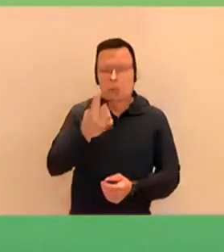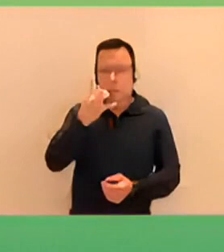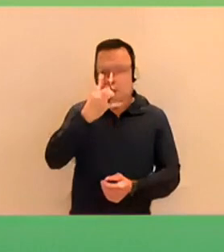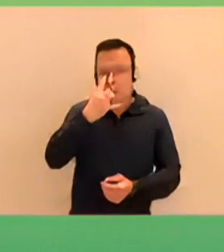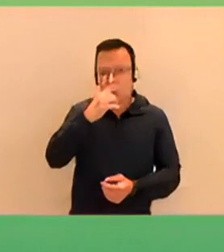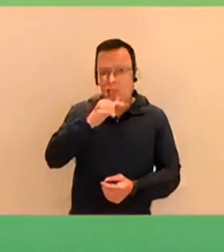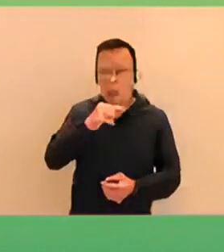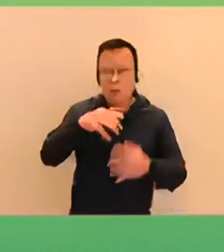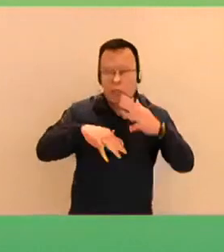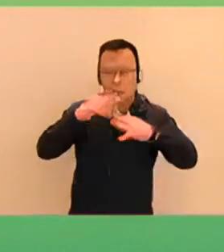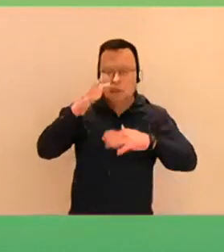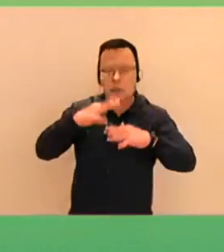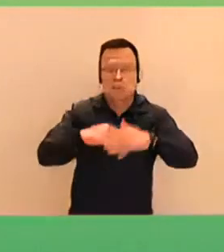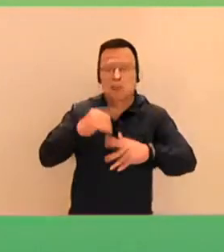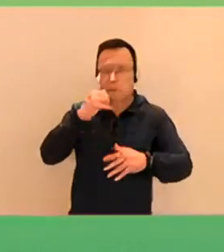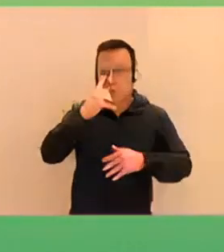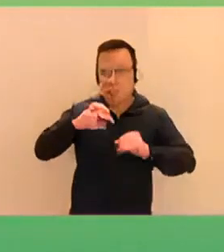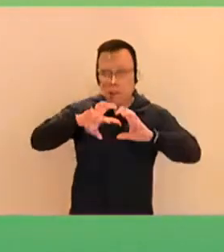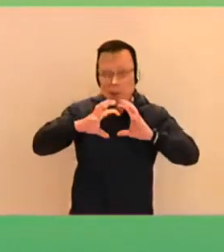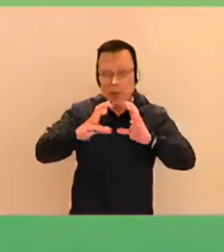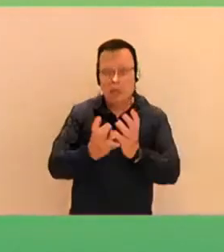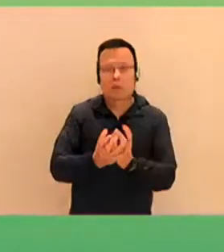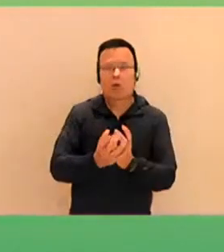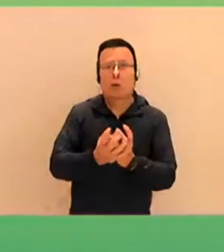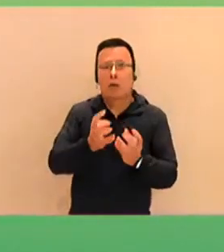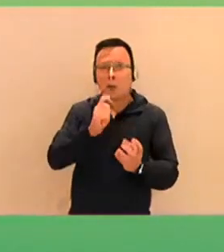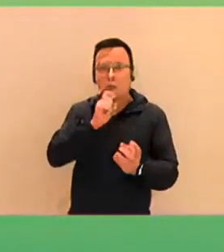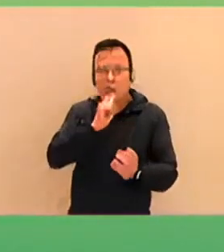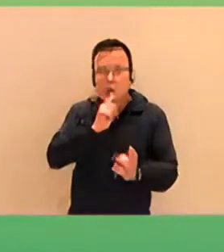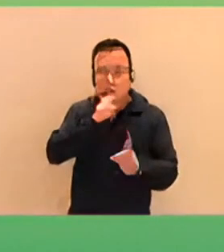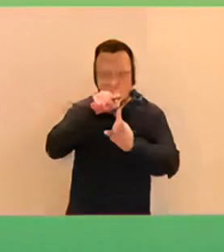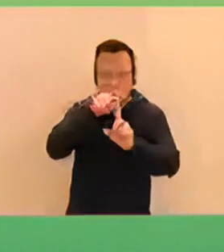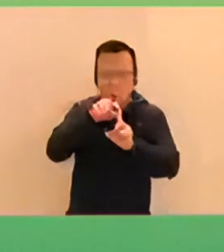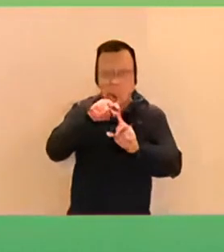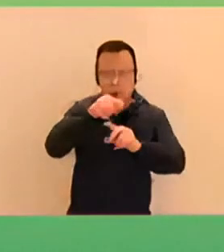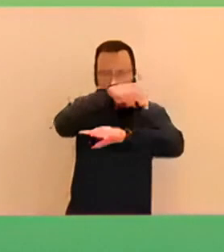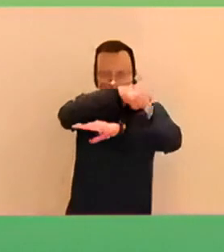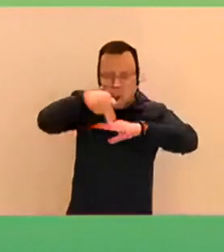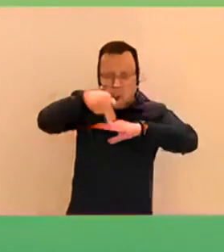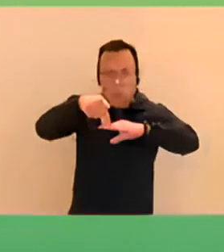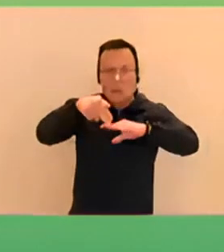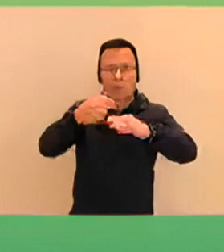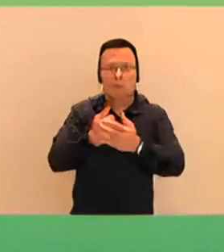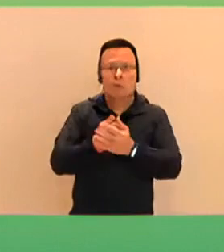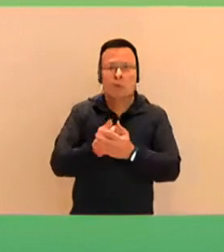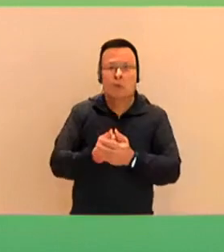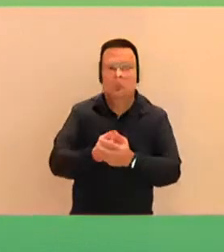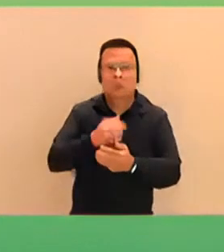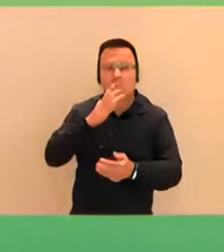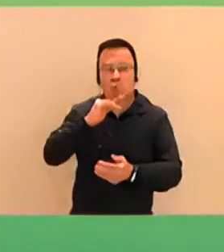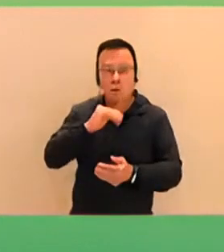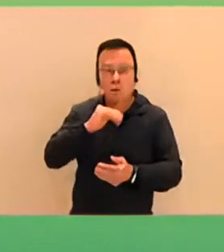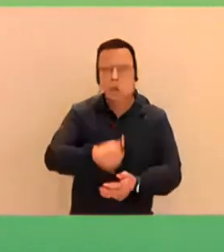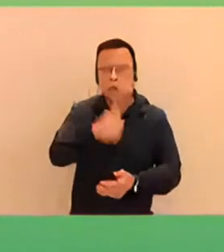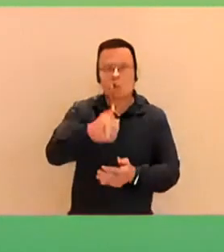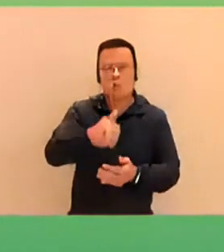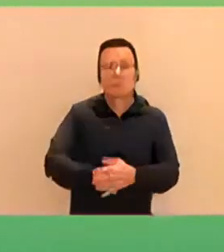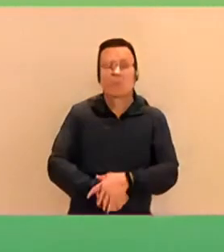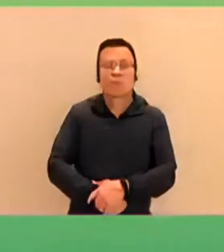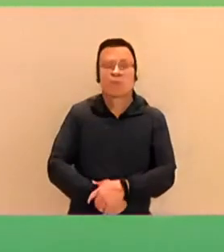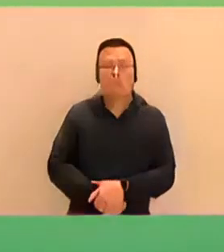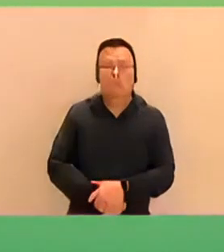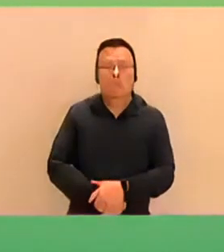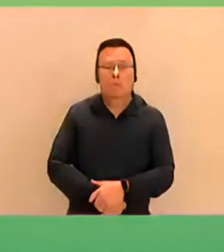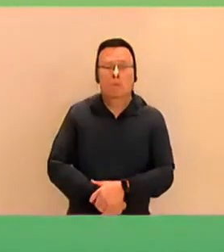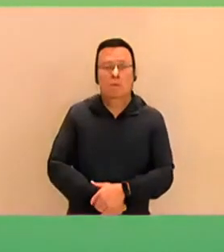goal for retrocommissioning and as well as for retrofitting. So the big trend changed from then